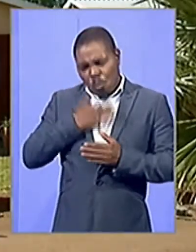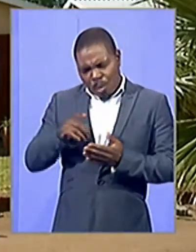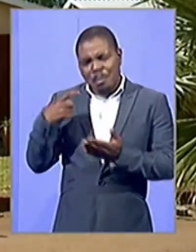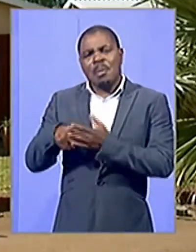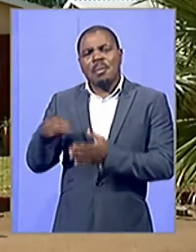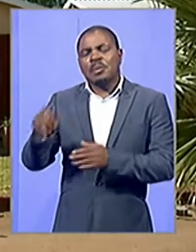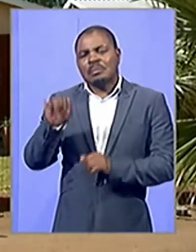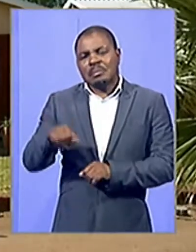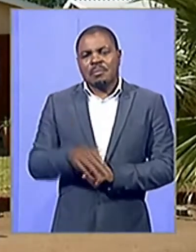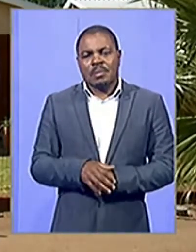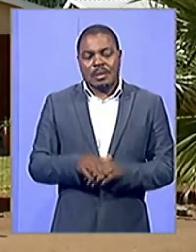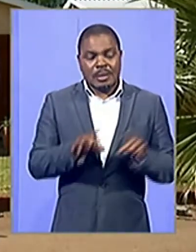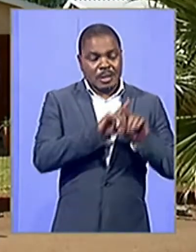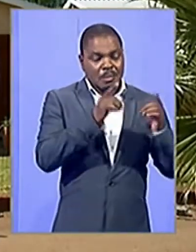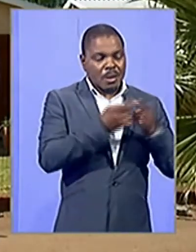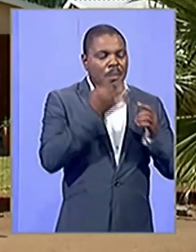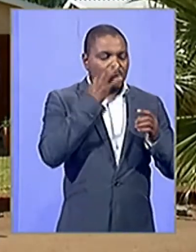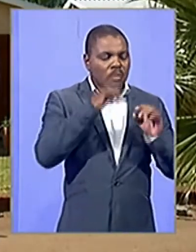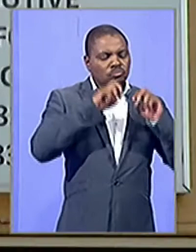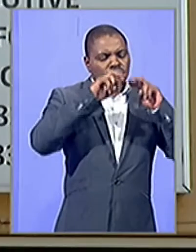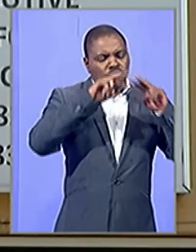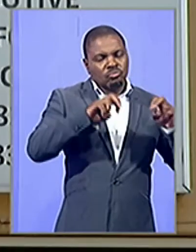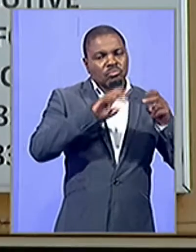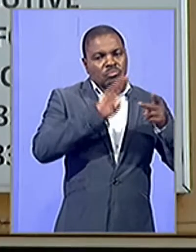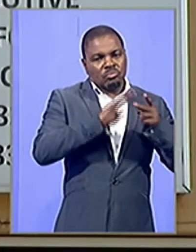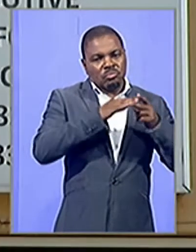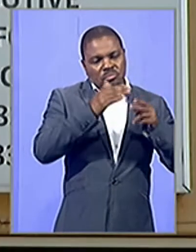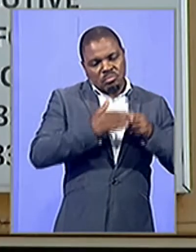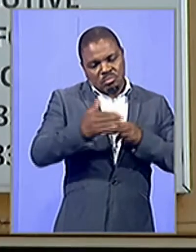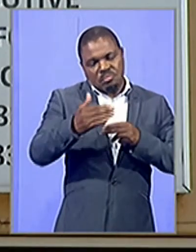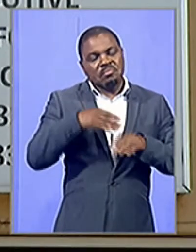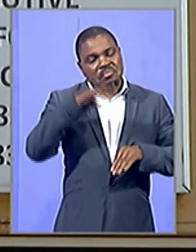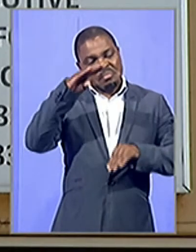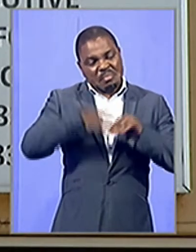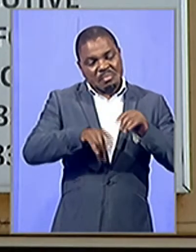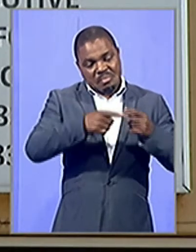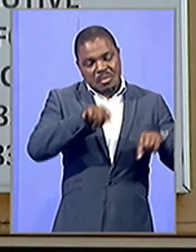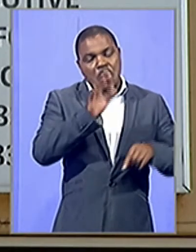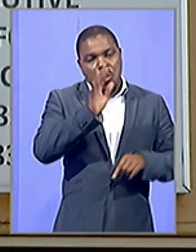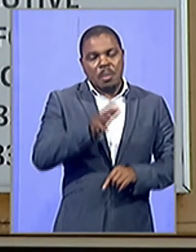Lefapha la re le batlisisa morero ono mme le tla tsaya dikgato kgalemo fa go tlhokega.